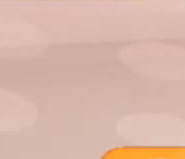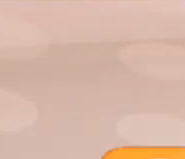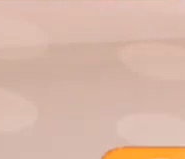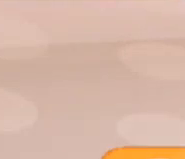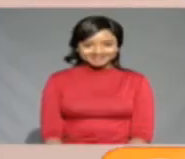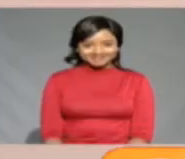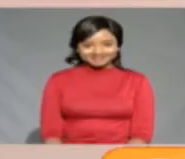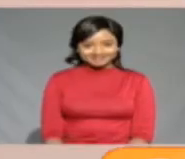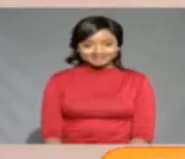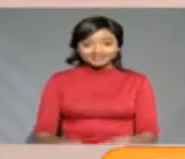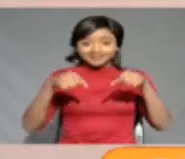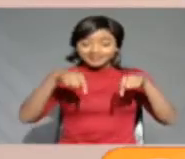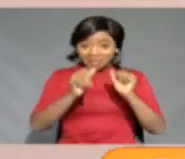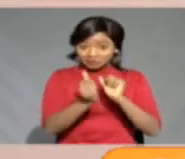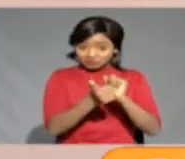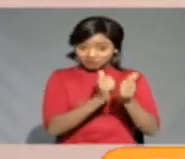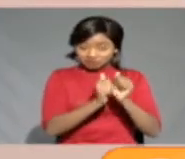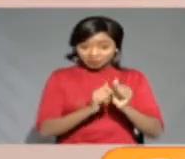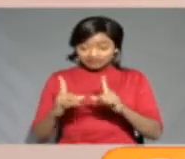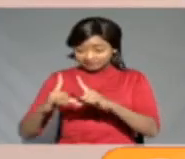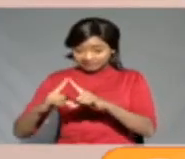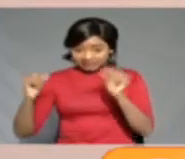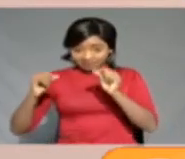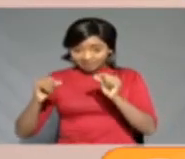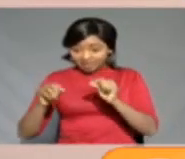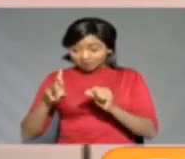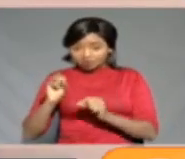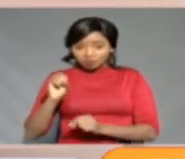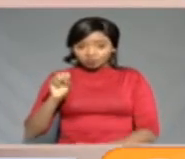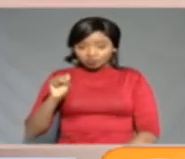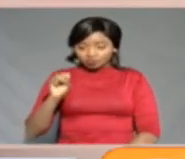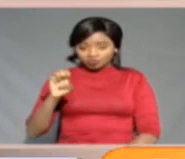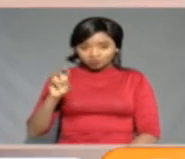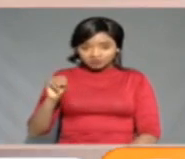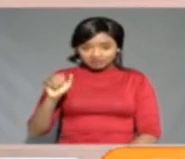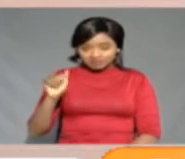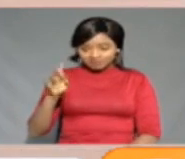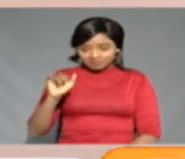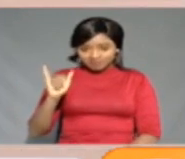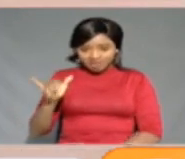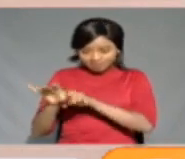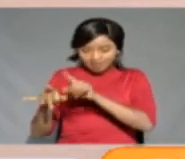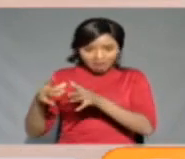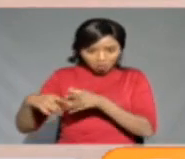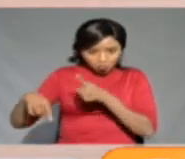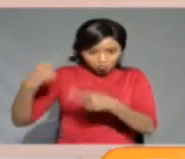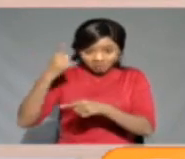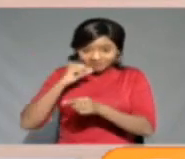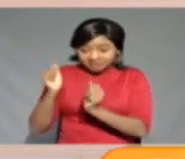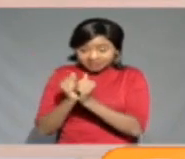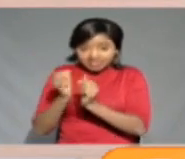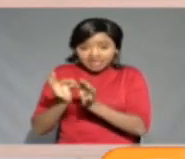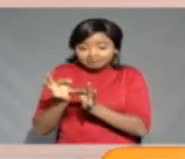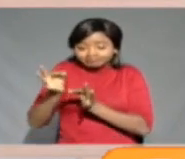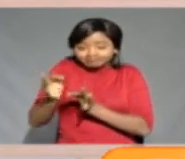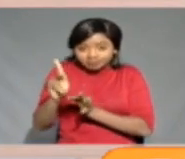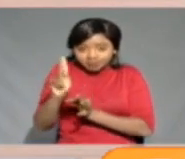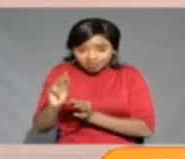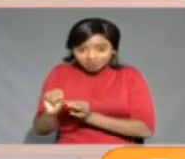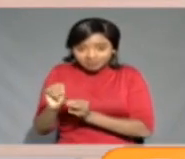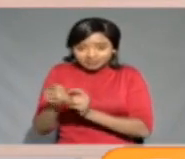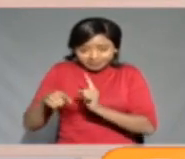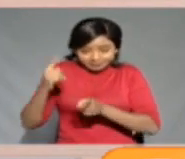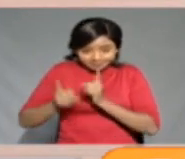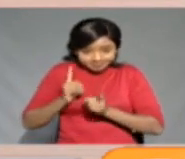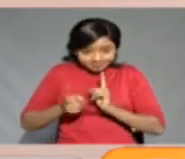Let's talk sports. And Japan-based Rosemary Wanjiru led from gun to tape to win the women's 10,000-meter race as the